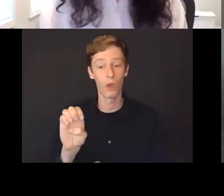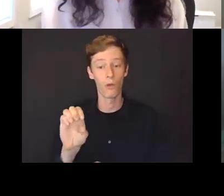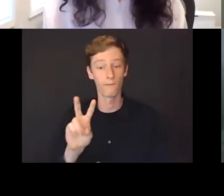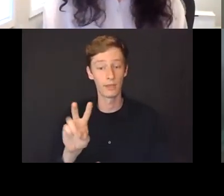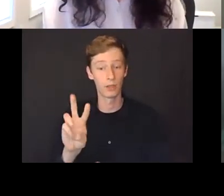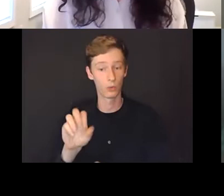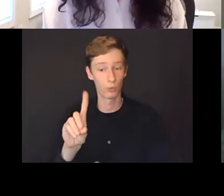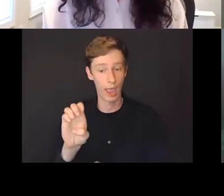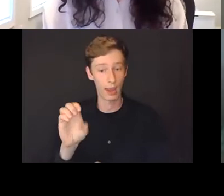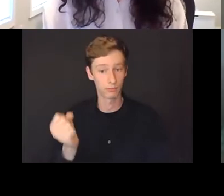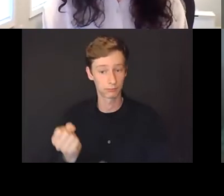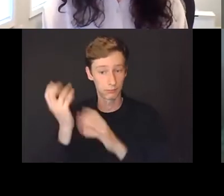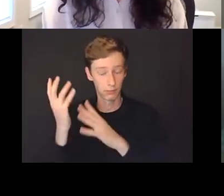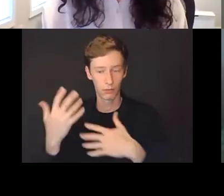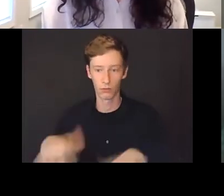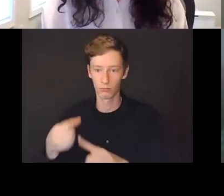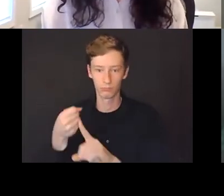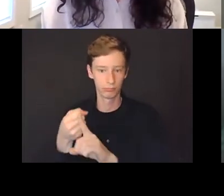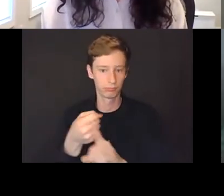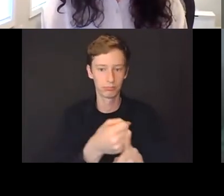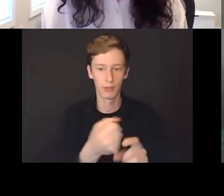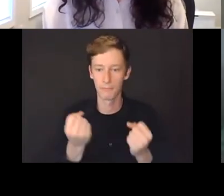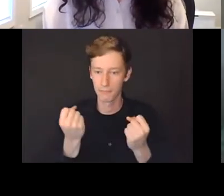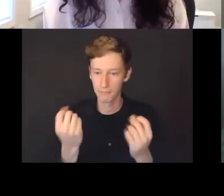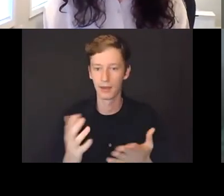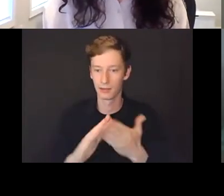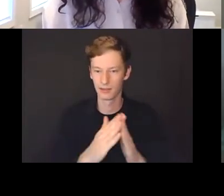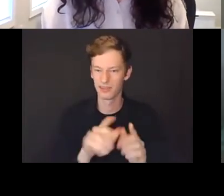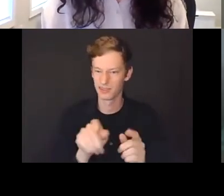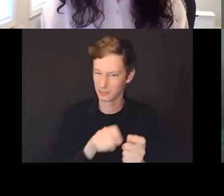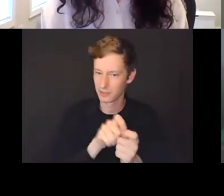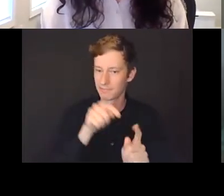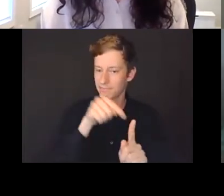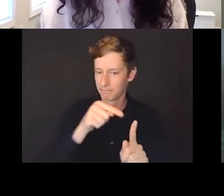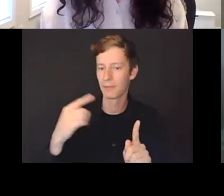of effects, especially on the Latina community.